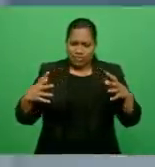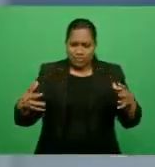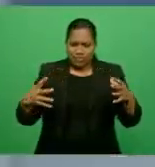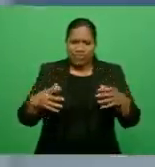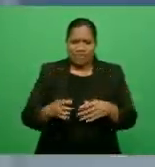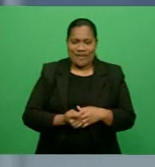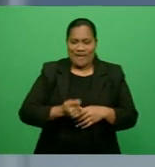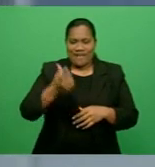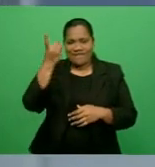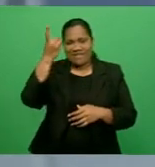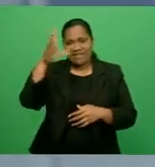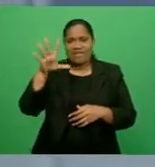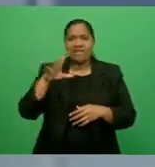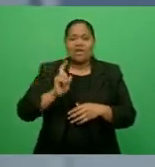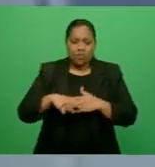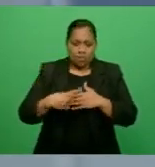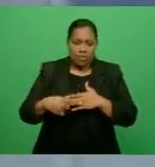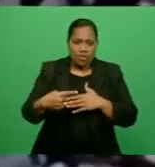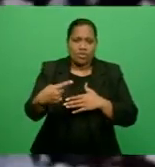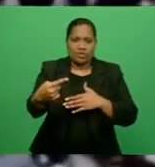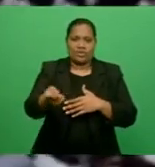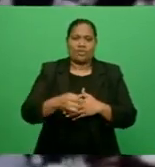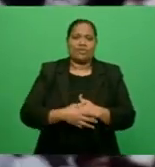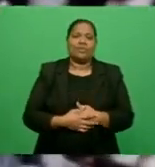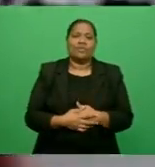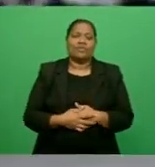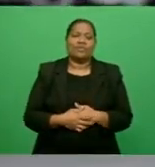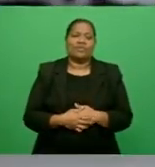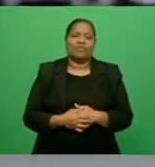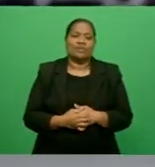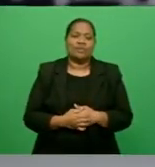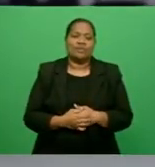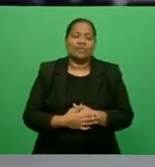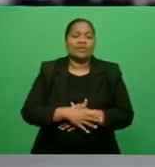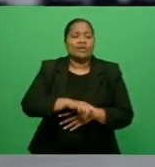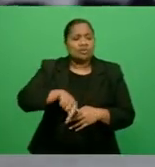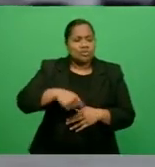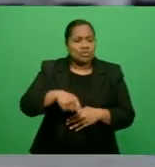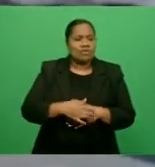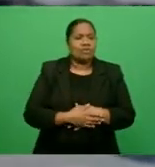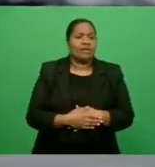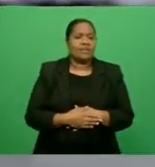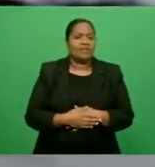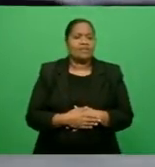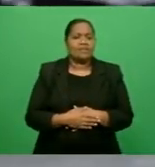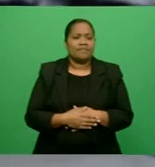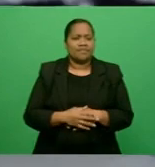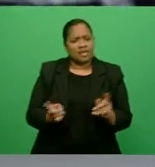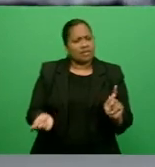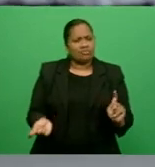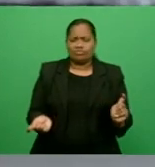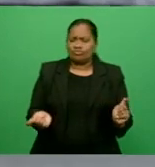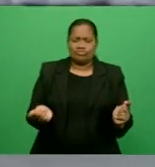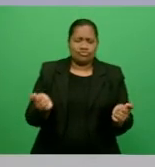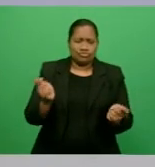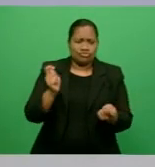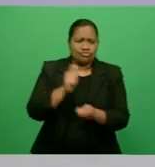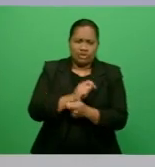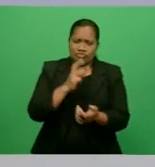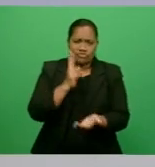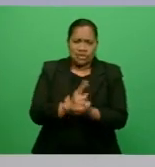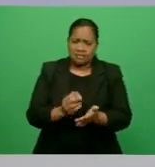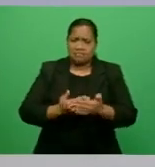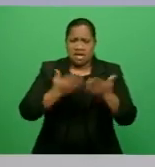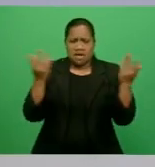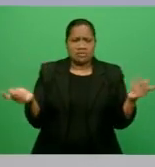and will continue to evolve in years to come. Suva has changed, tremendously. It's big change. You go